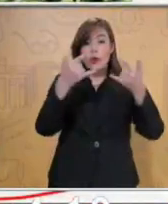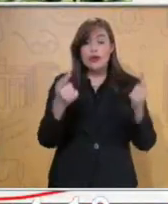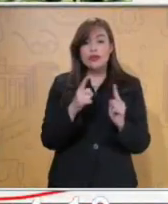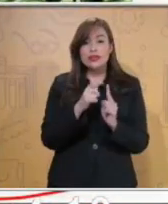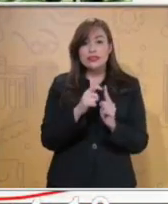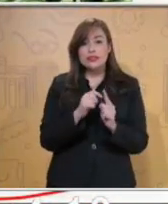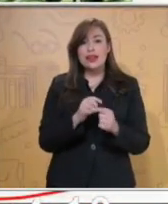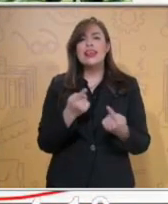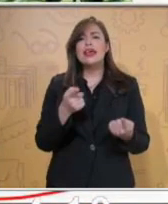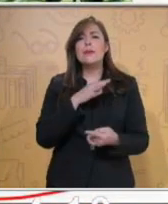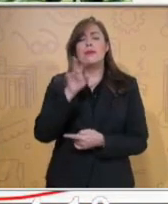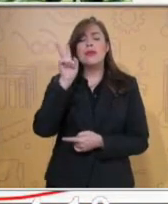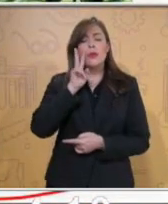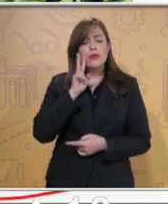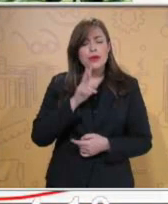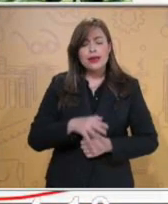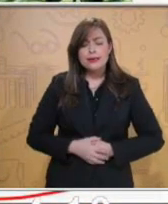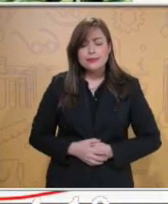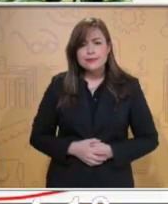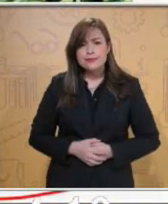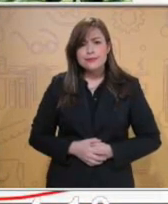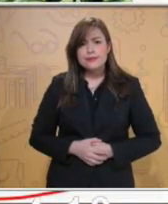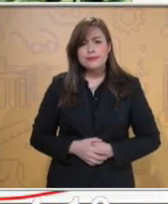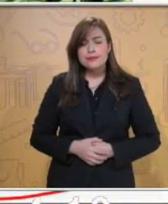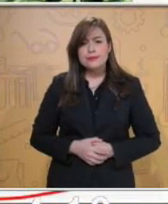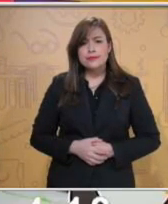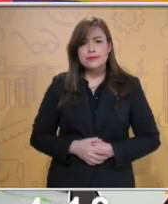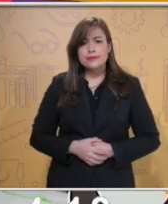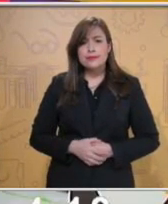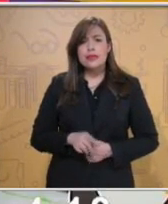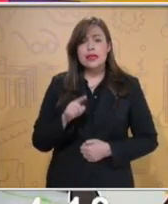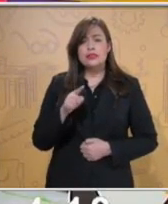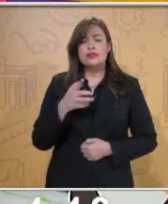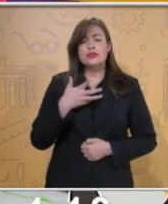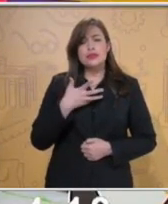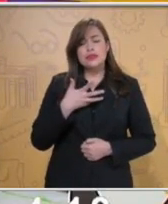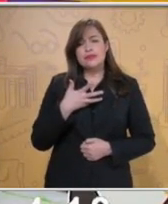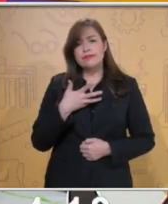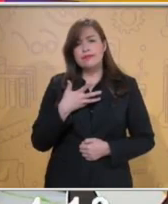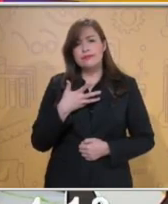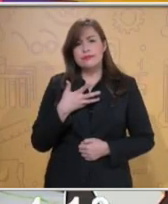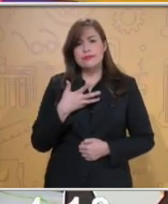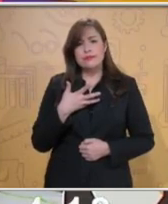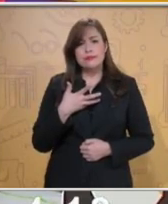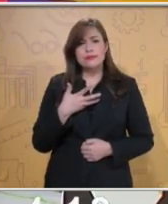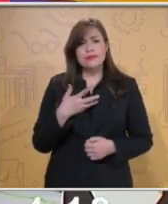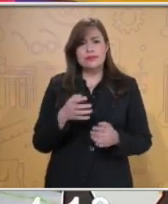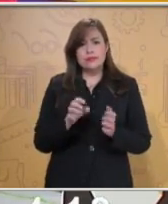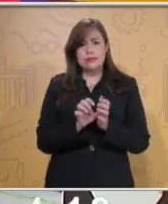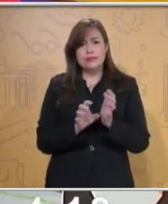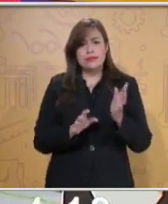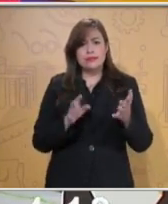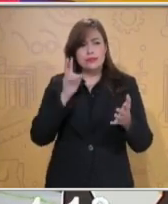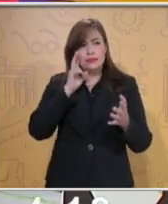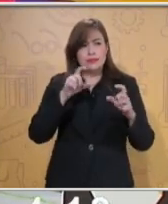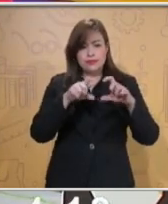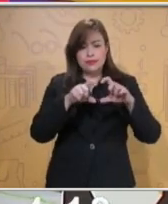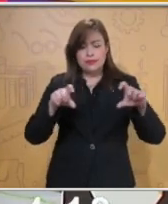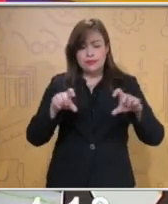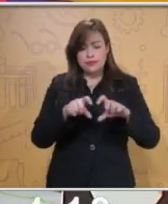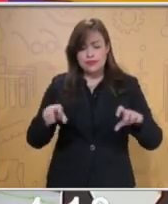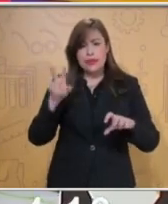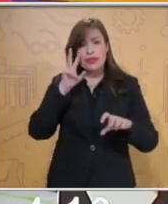Well, when we have a classic tale, usually there is a narrator that is telling all the